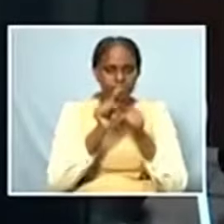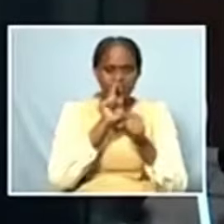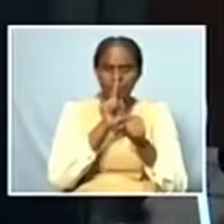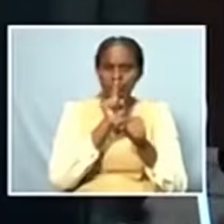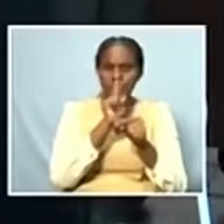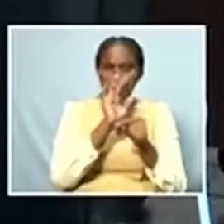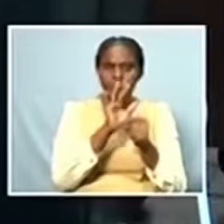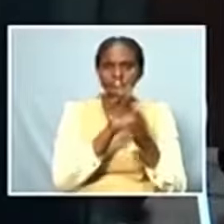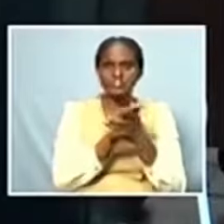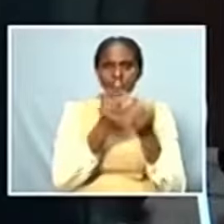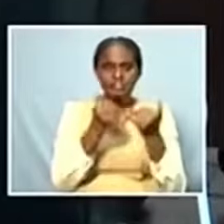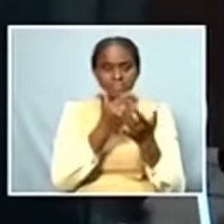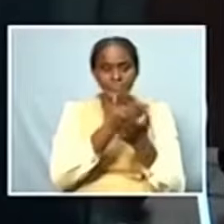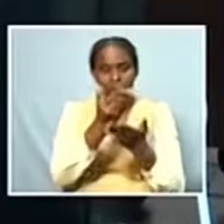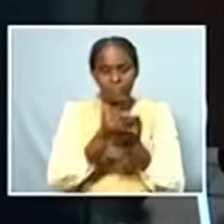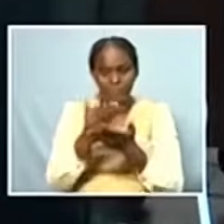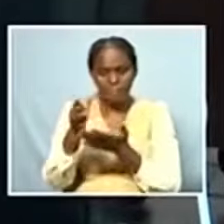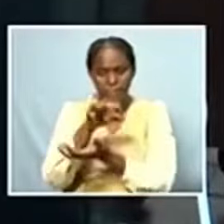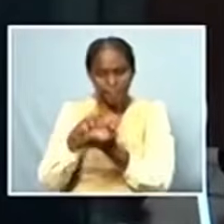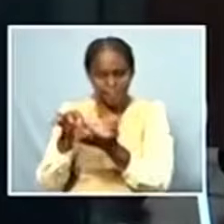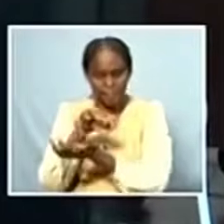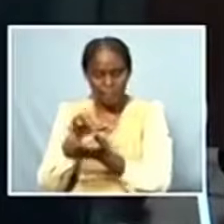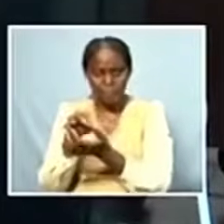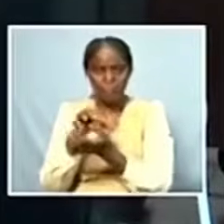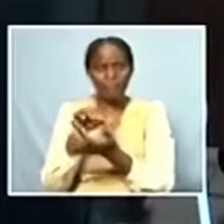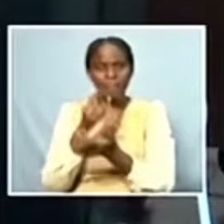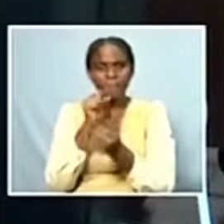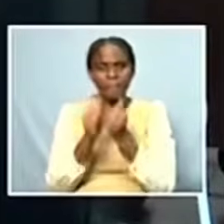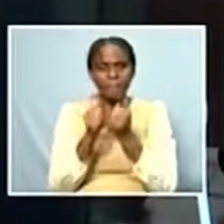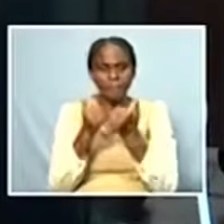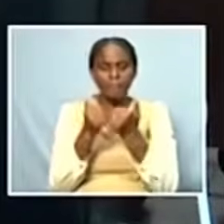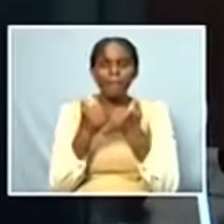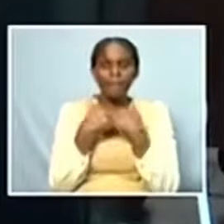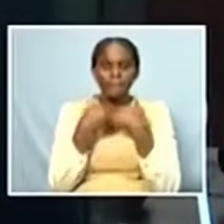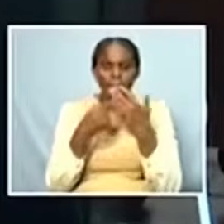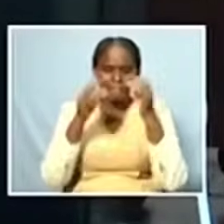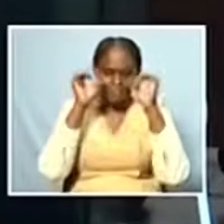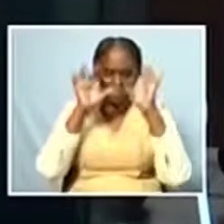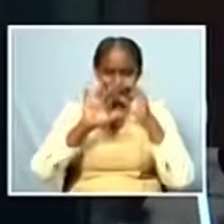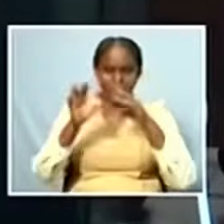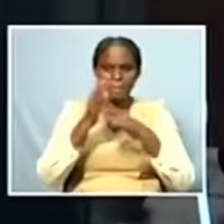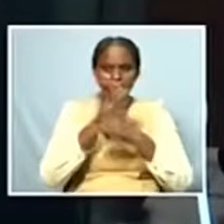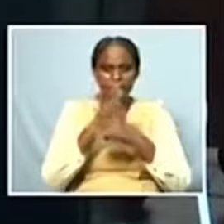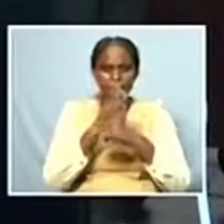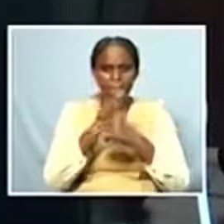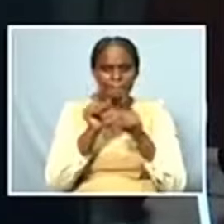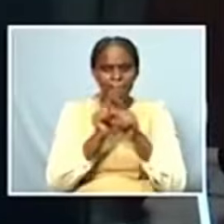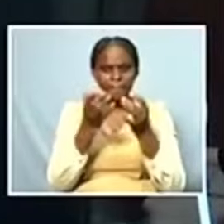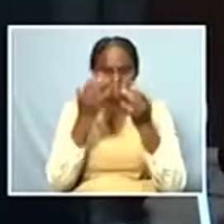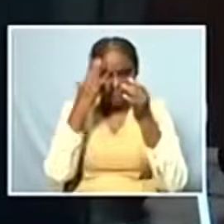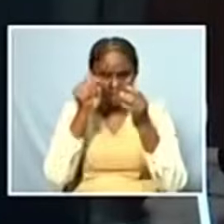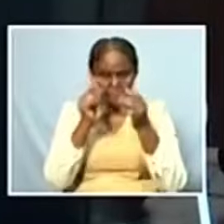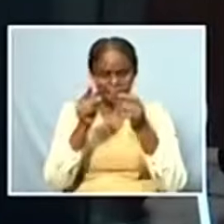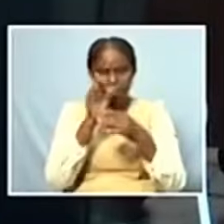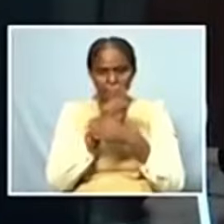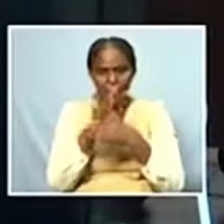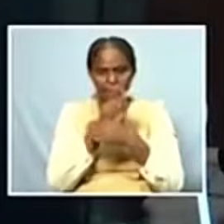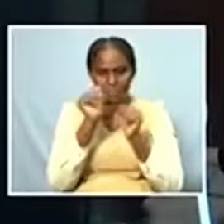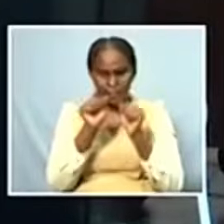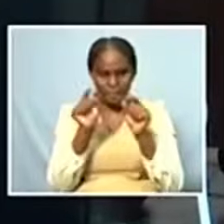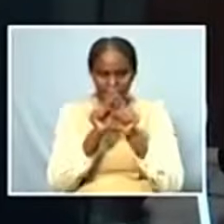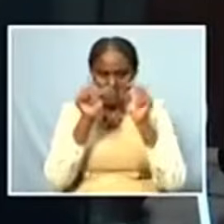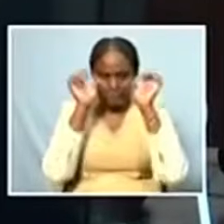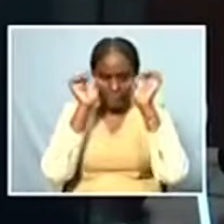actually a procurement fraud, because they are risking their business first of all, and I wonder which business can